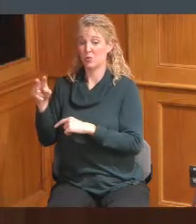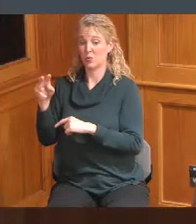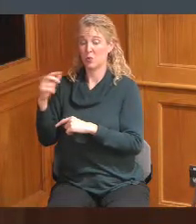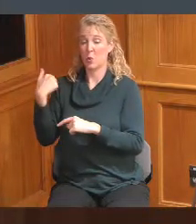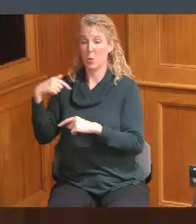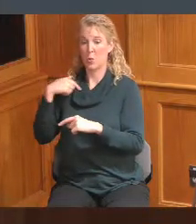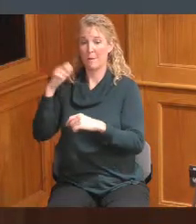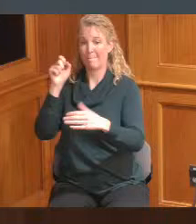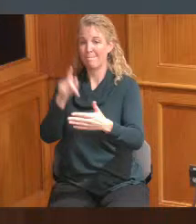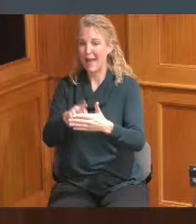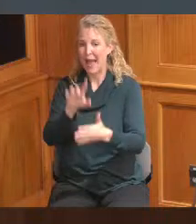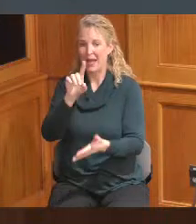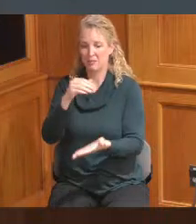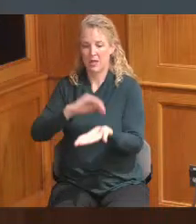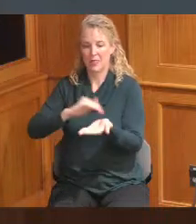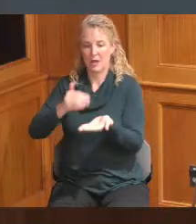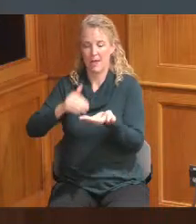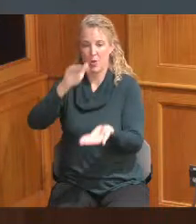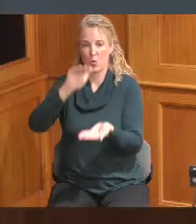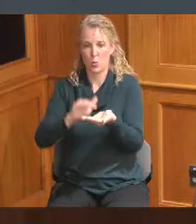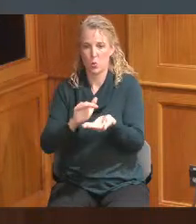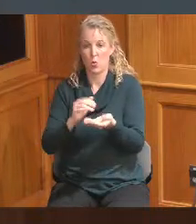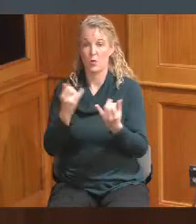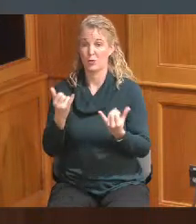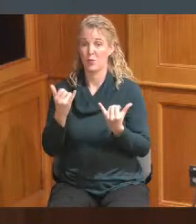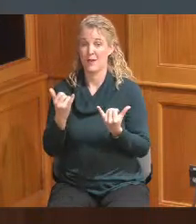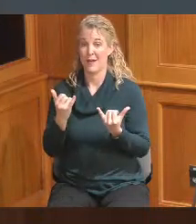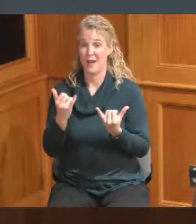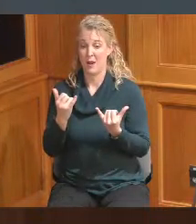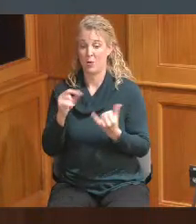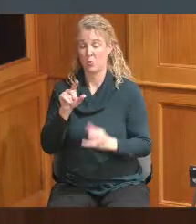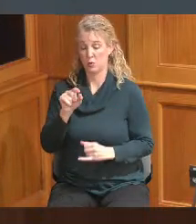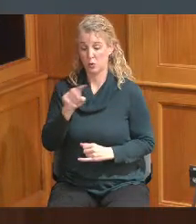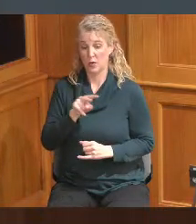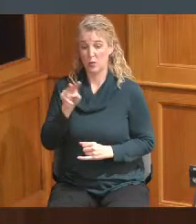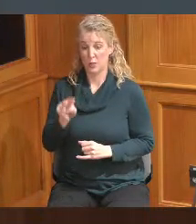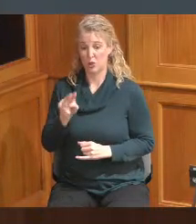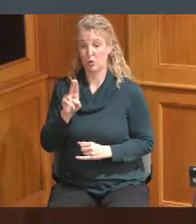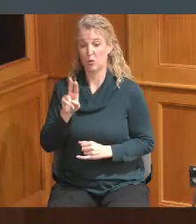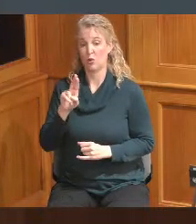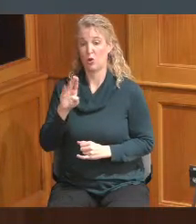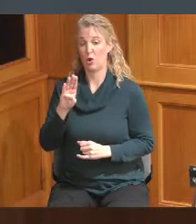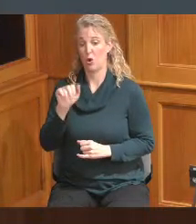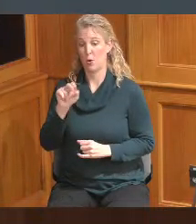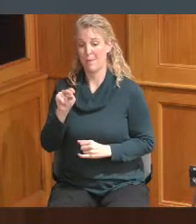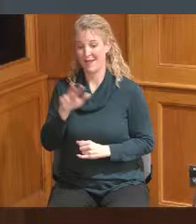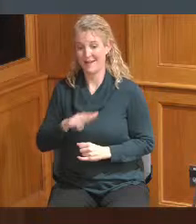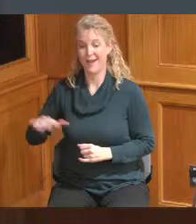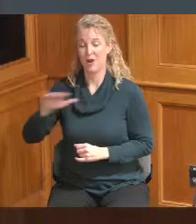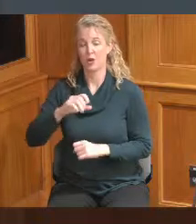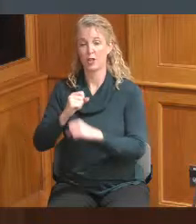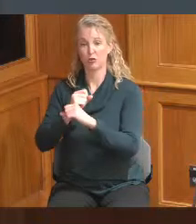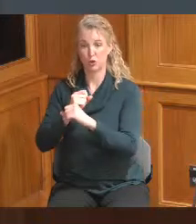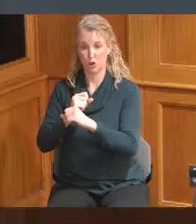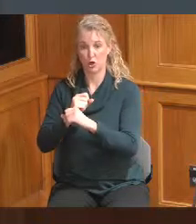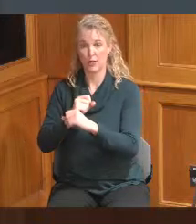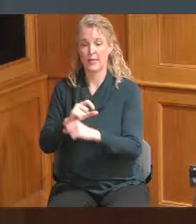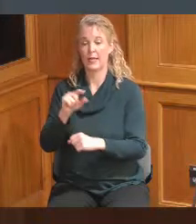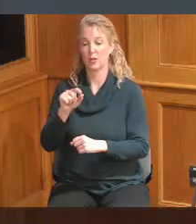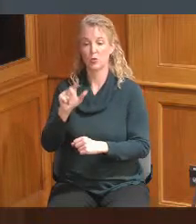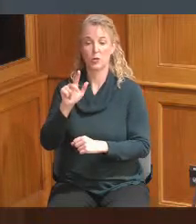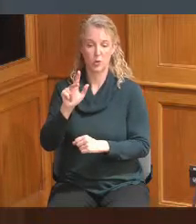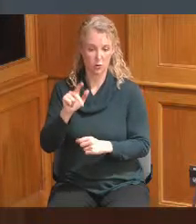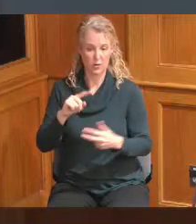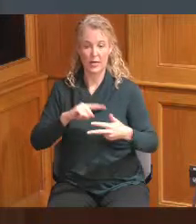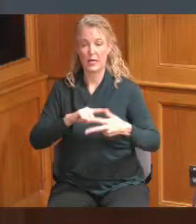smaller amount. And so we are currently managing the 2022 Urban Area Security Initiative grant, the 2023, and now